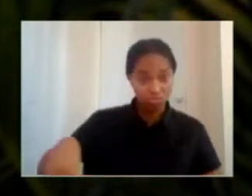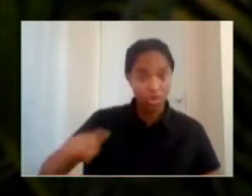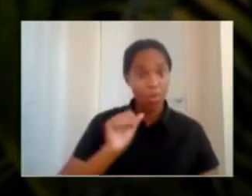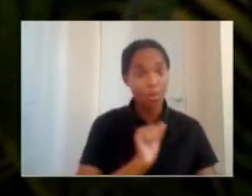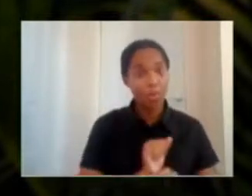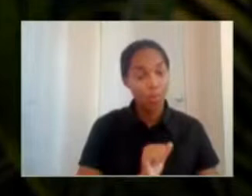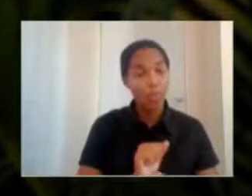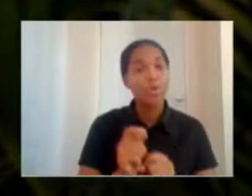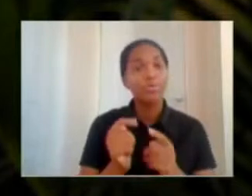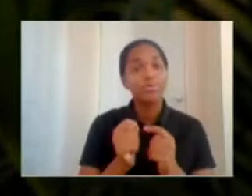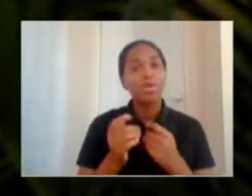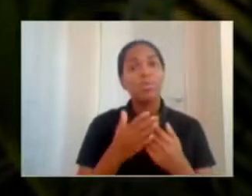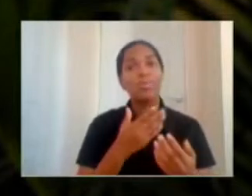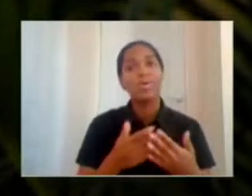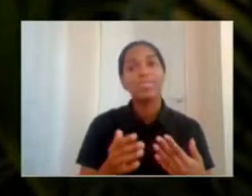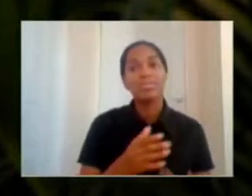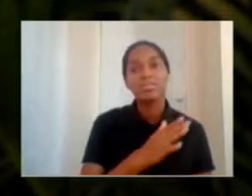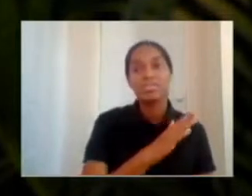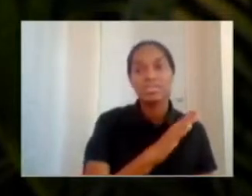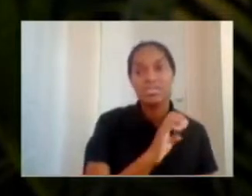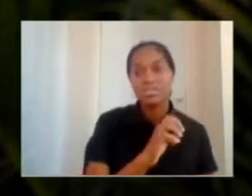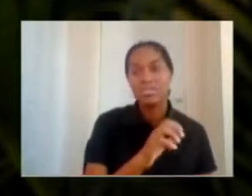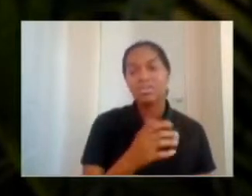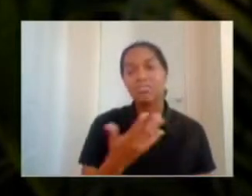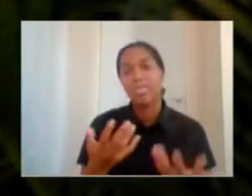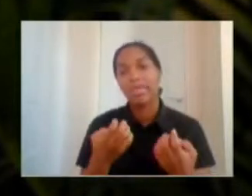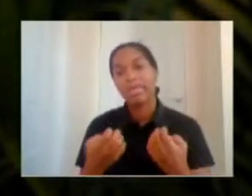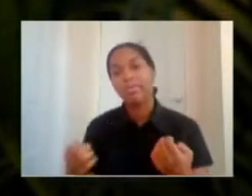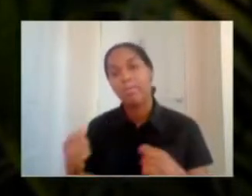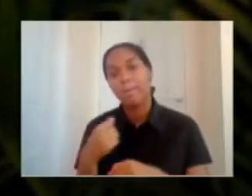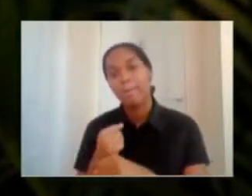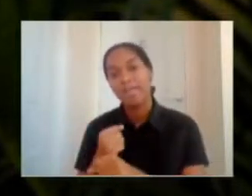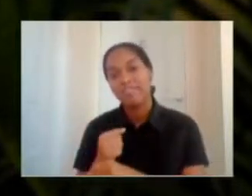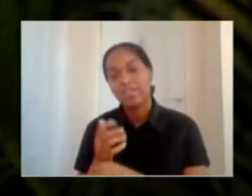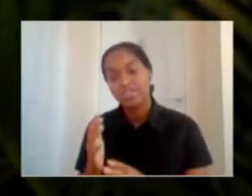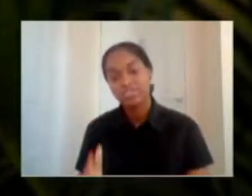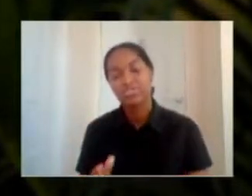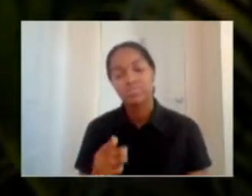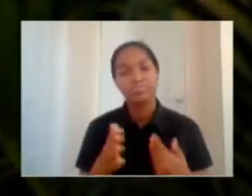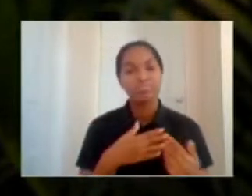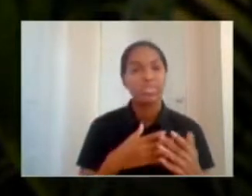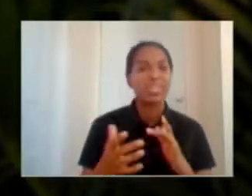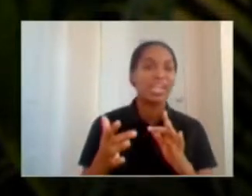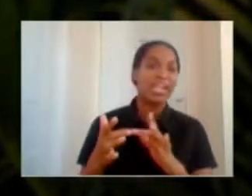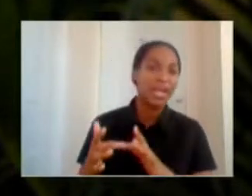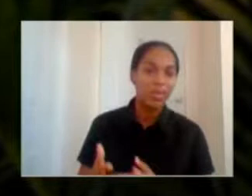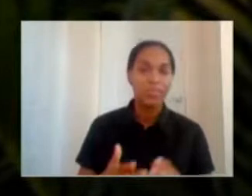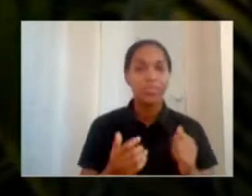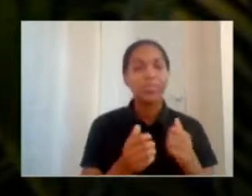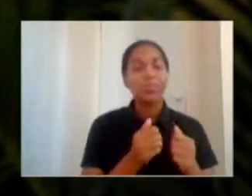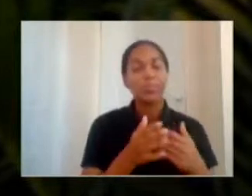it's a CE, the equipment manufacturers, the networks, the broadcasters,